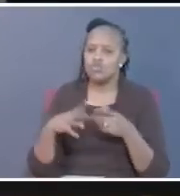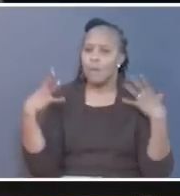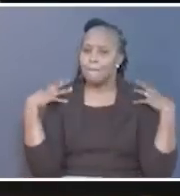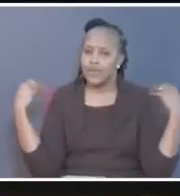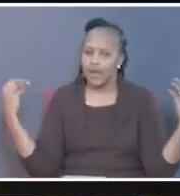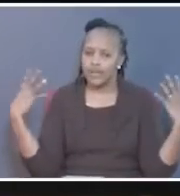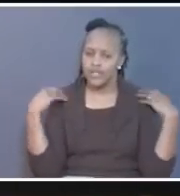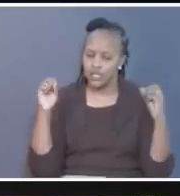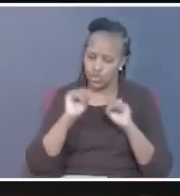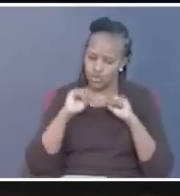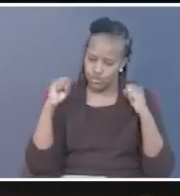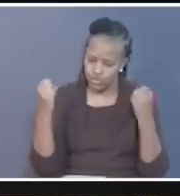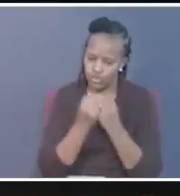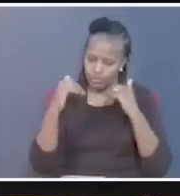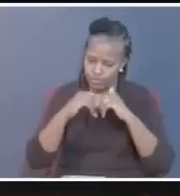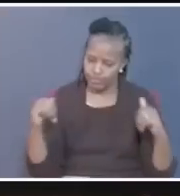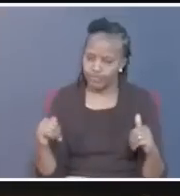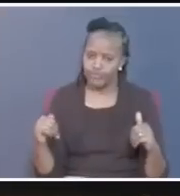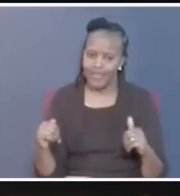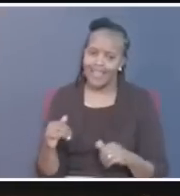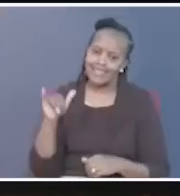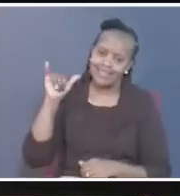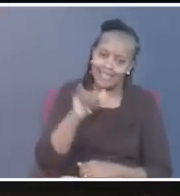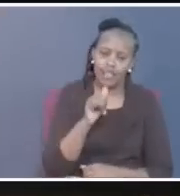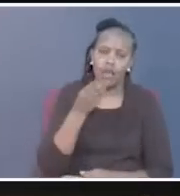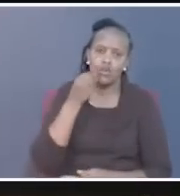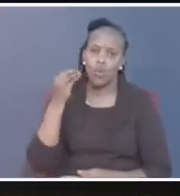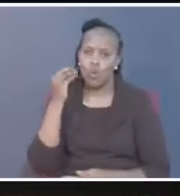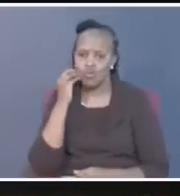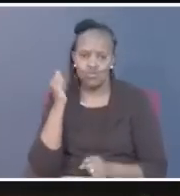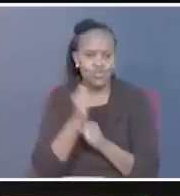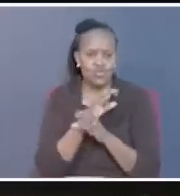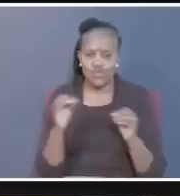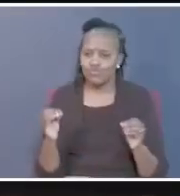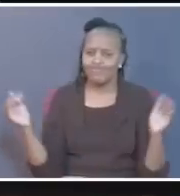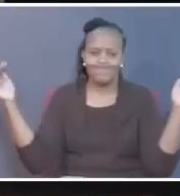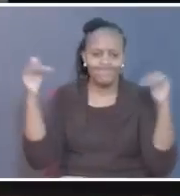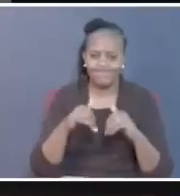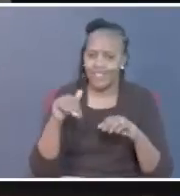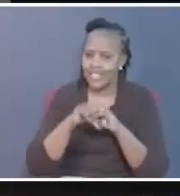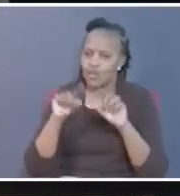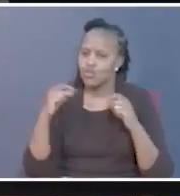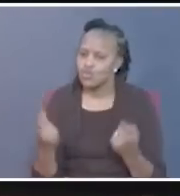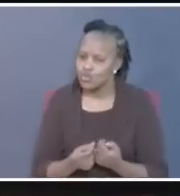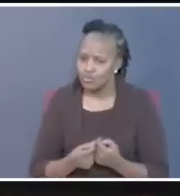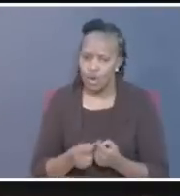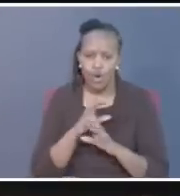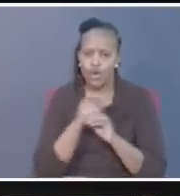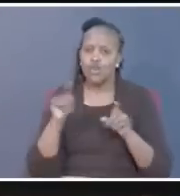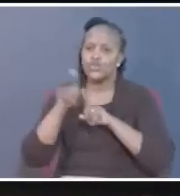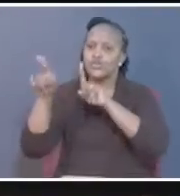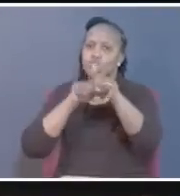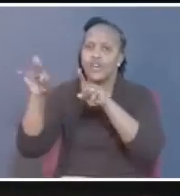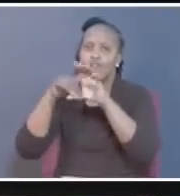to stay at home. We are not to congregate in large gatherings. We are urged not to travel upcountry